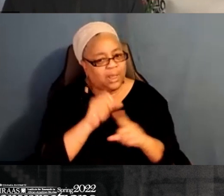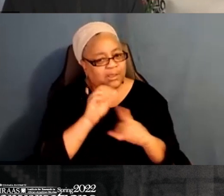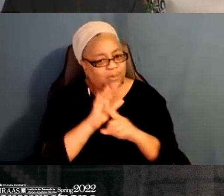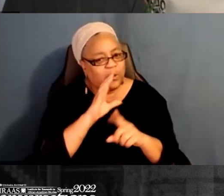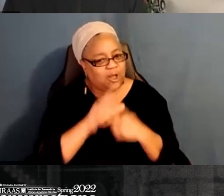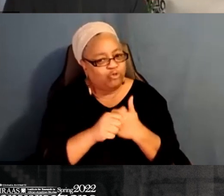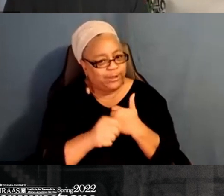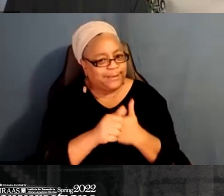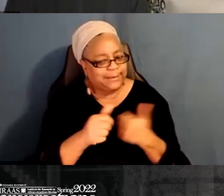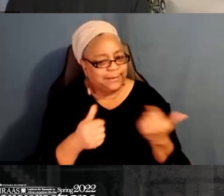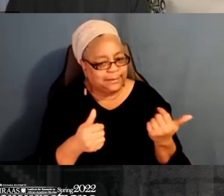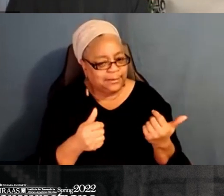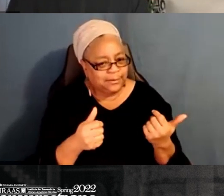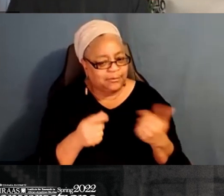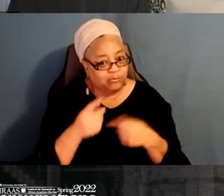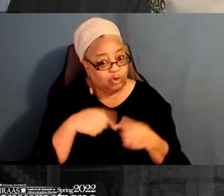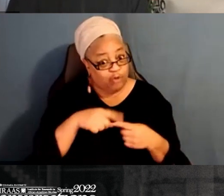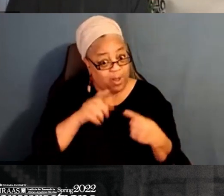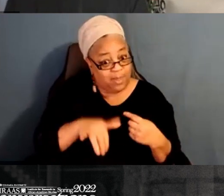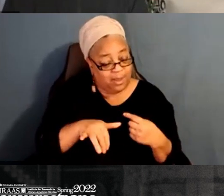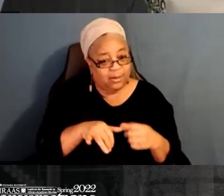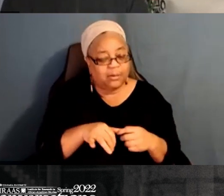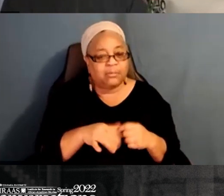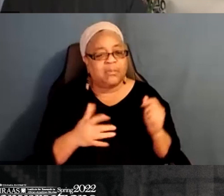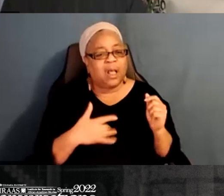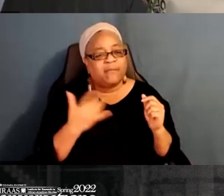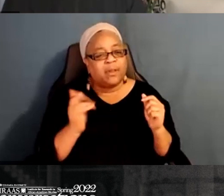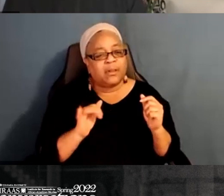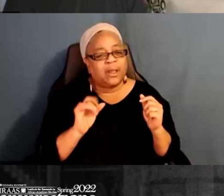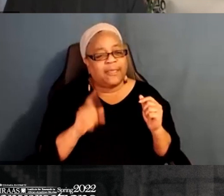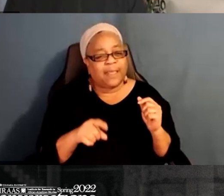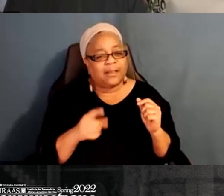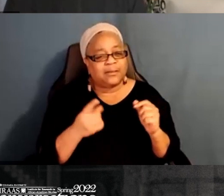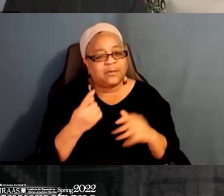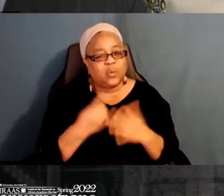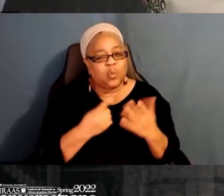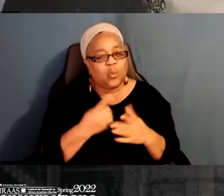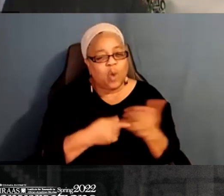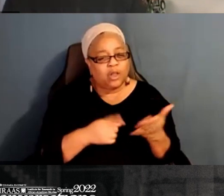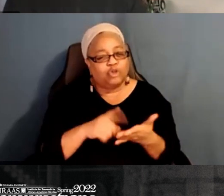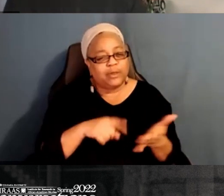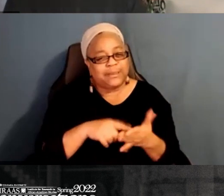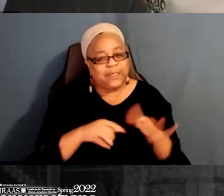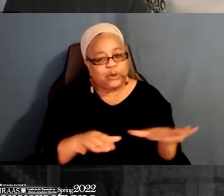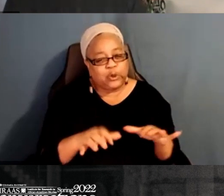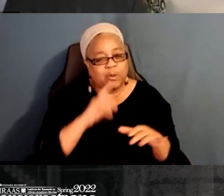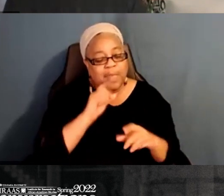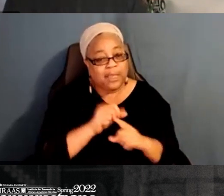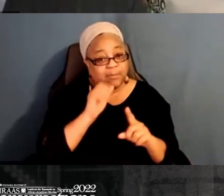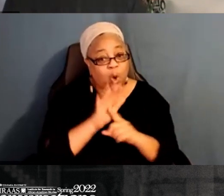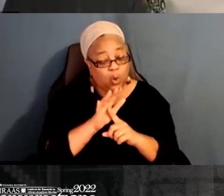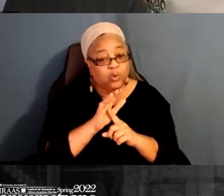are around that? And I feel like that's also what those critiques do, is they expose what the stakes